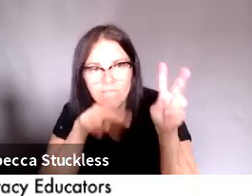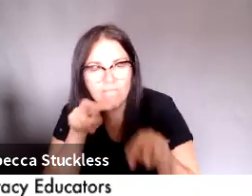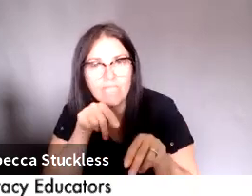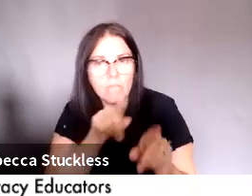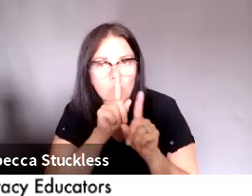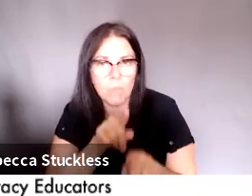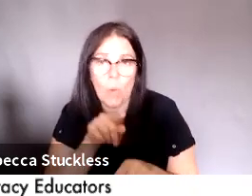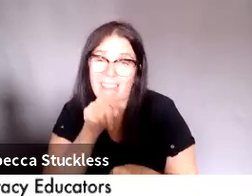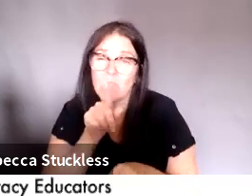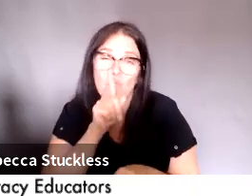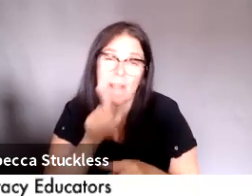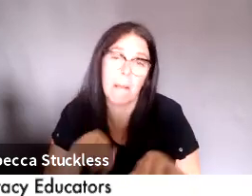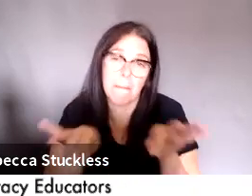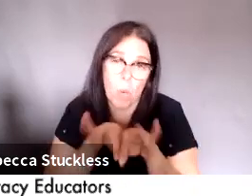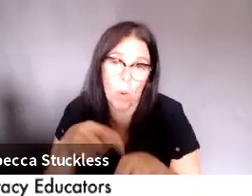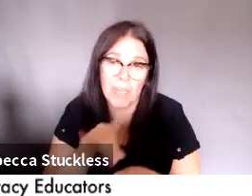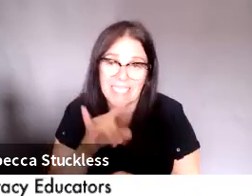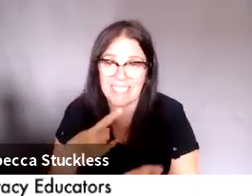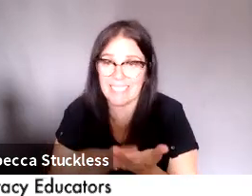is a super critical one, as we've discussed.